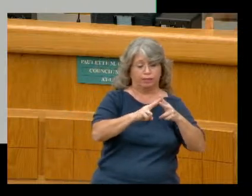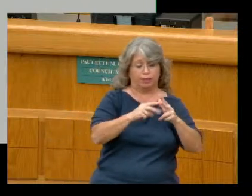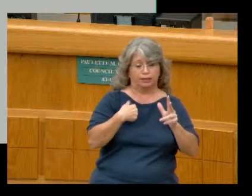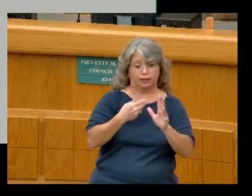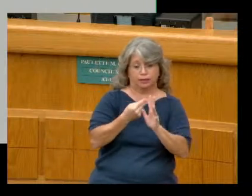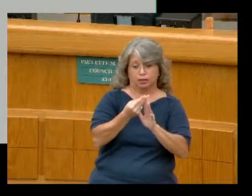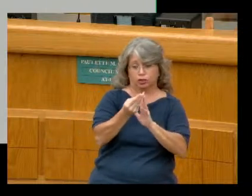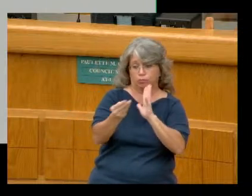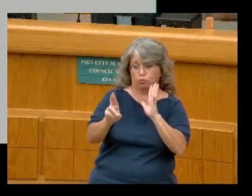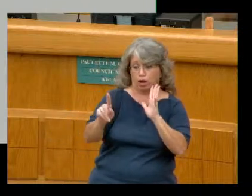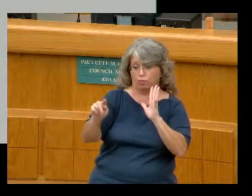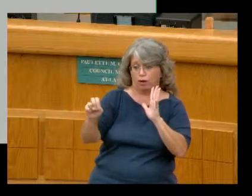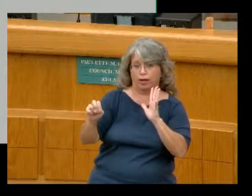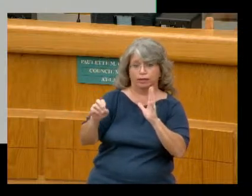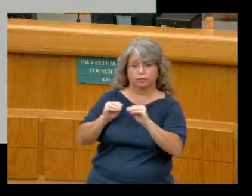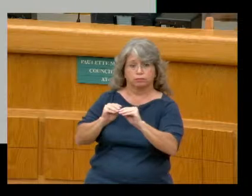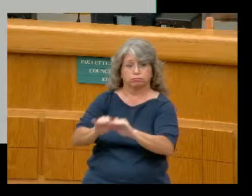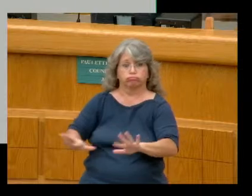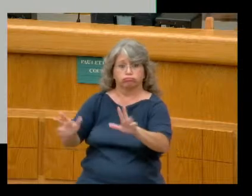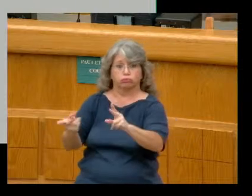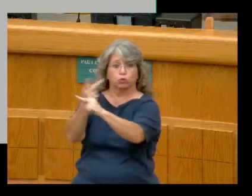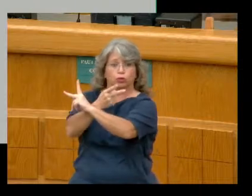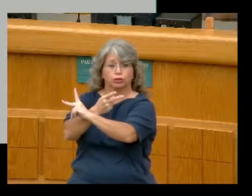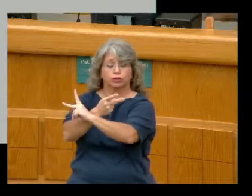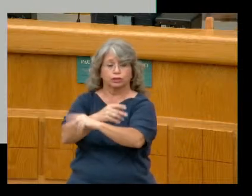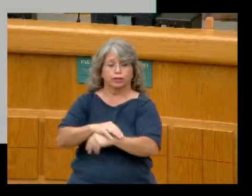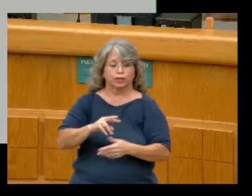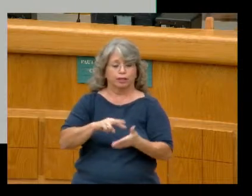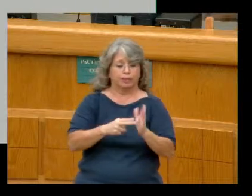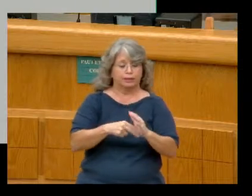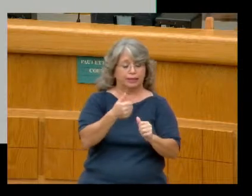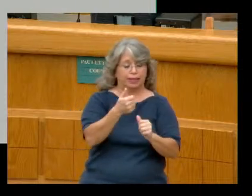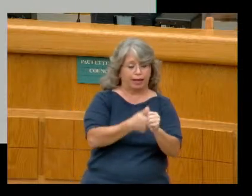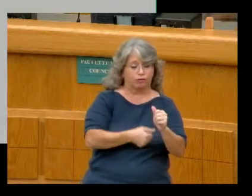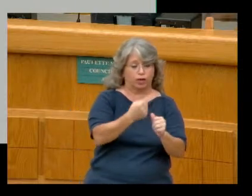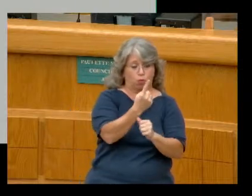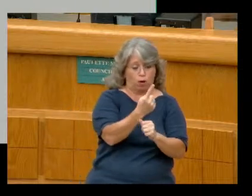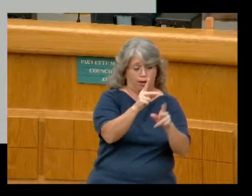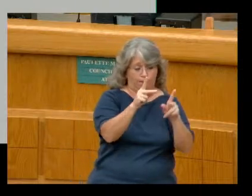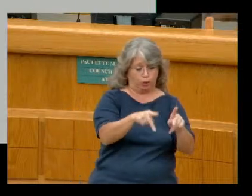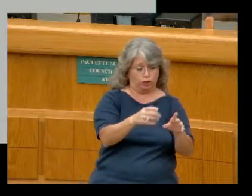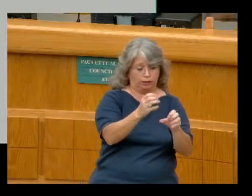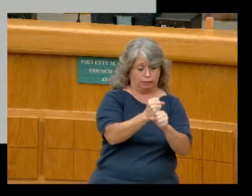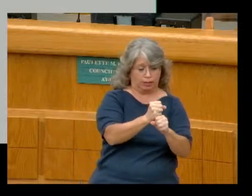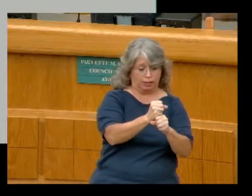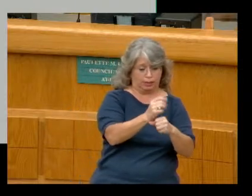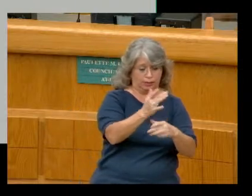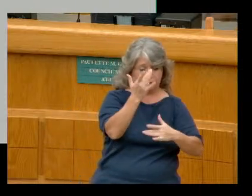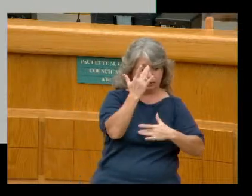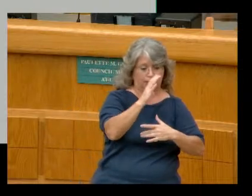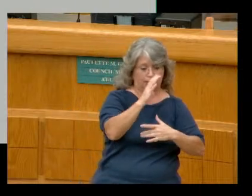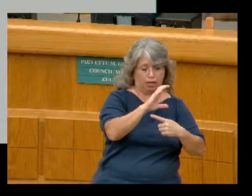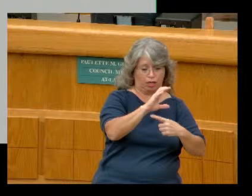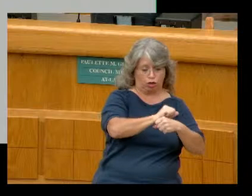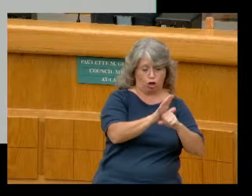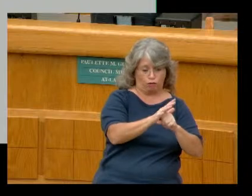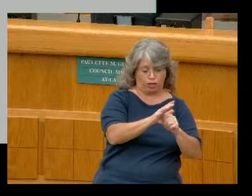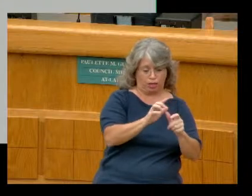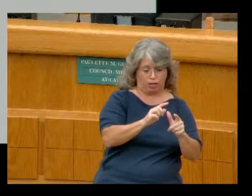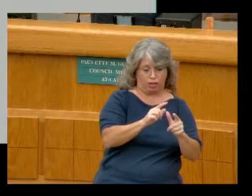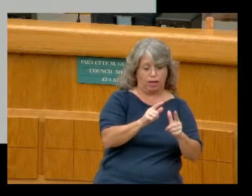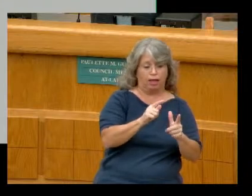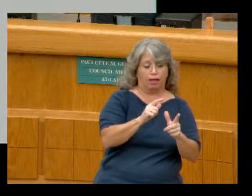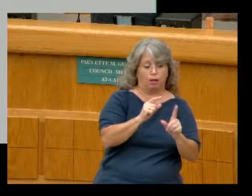which means for every one person who gets COVID-19, they're transmitting it to about 2 additional people.